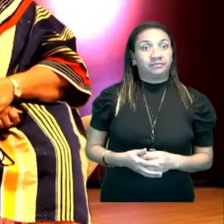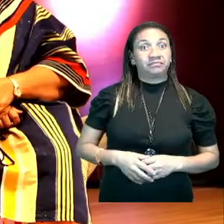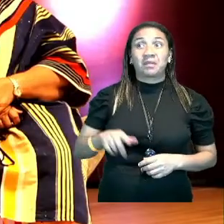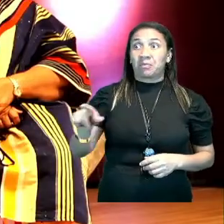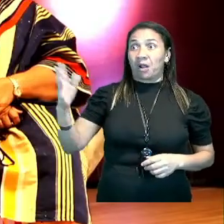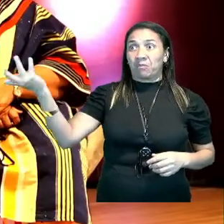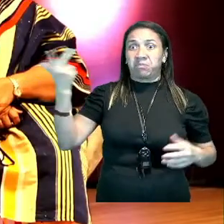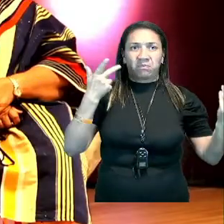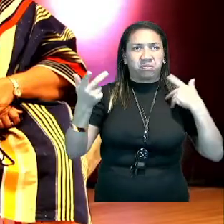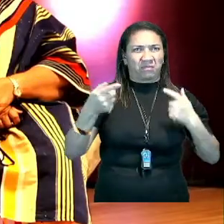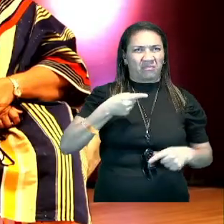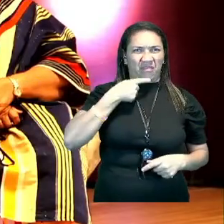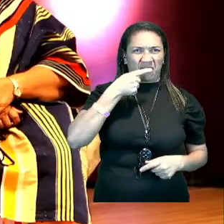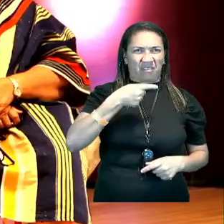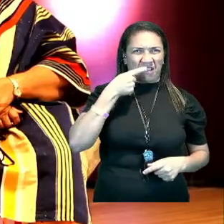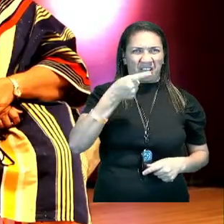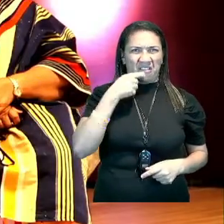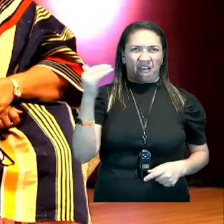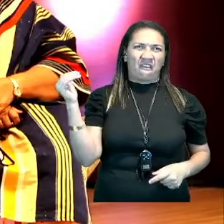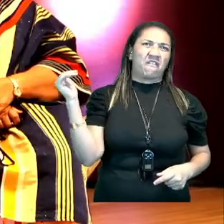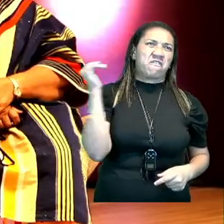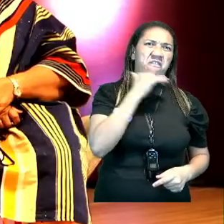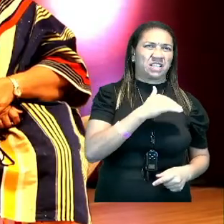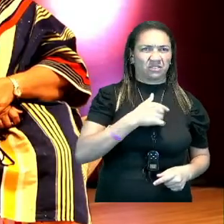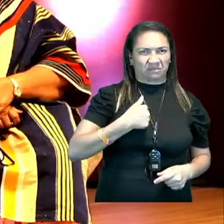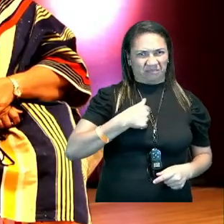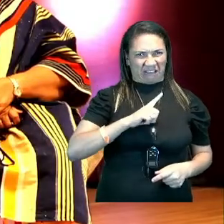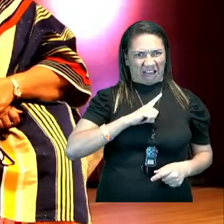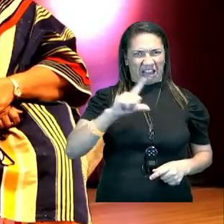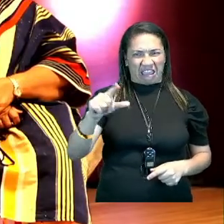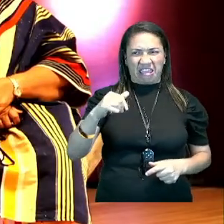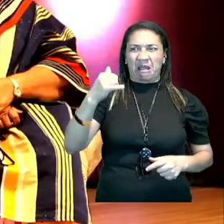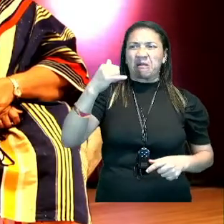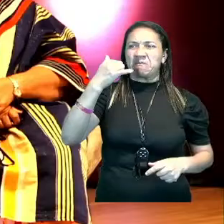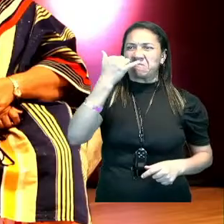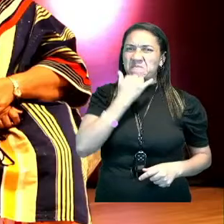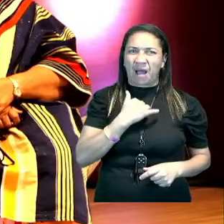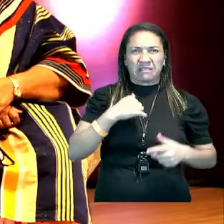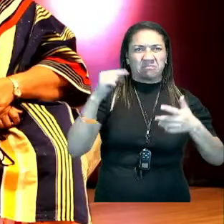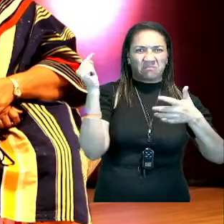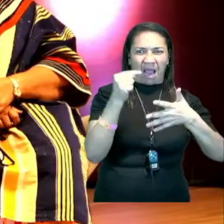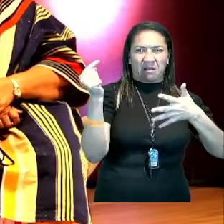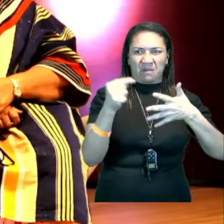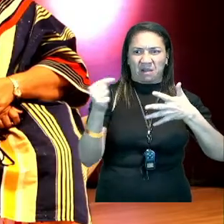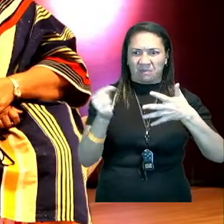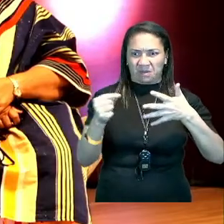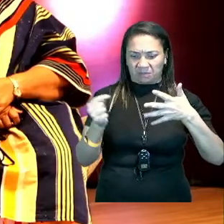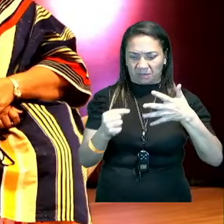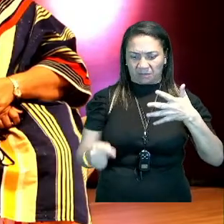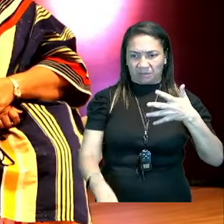different reasons, but just so many lies have been said about my leadership and what I do.